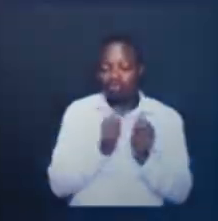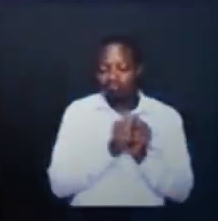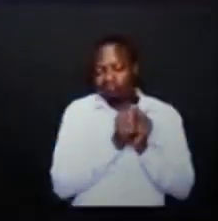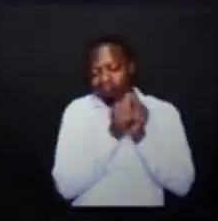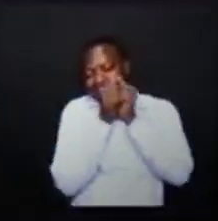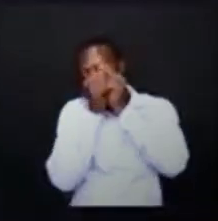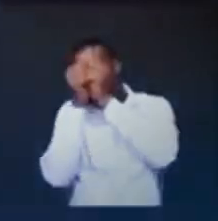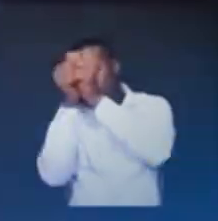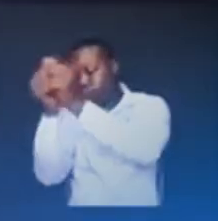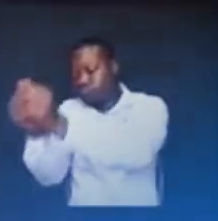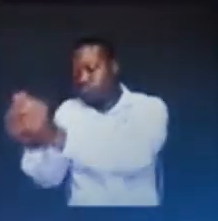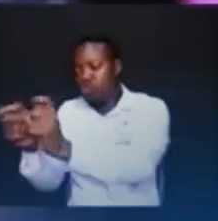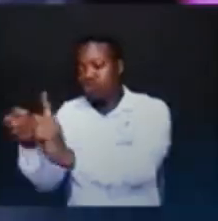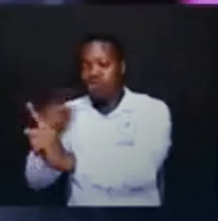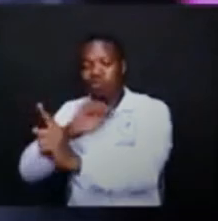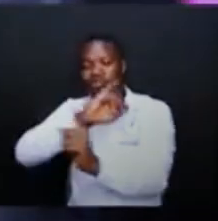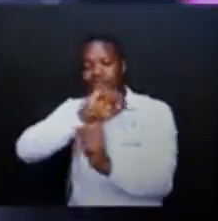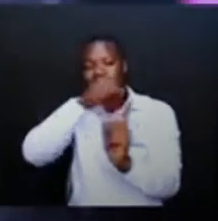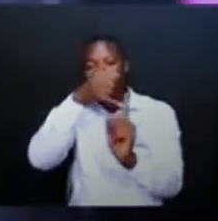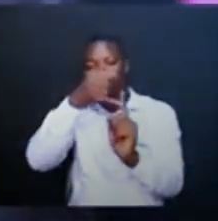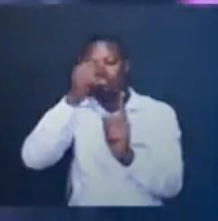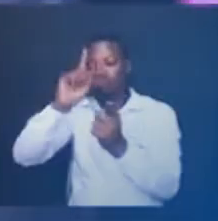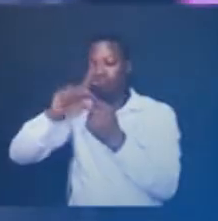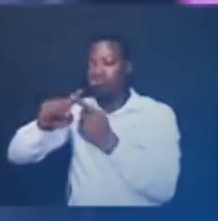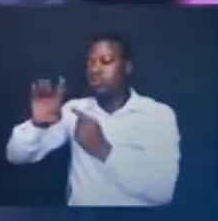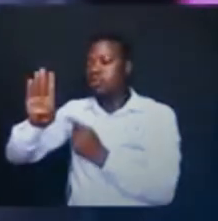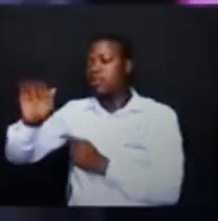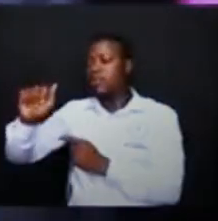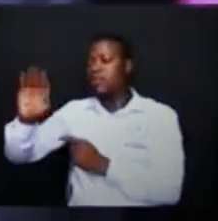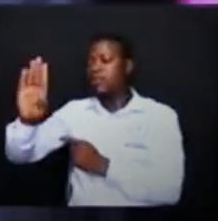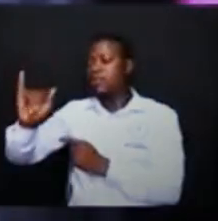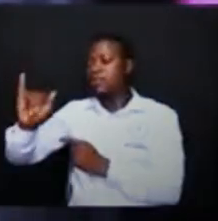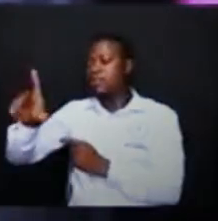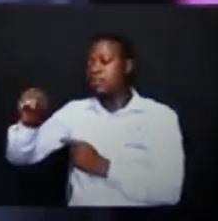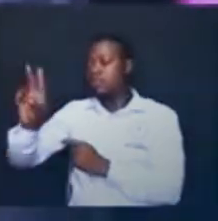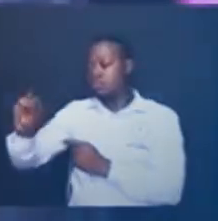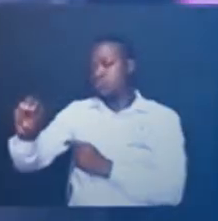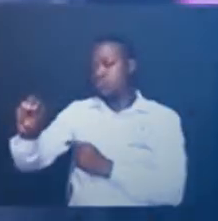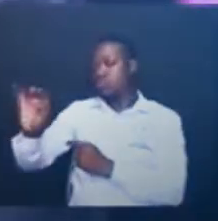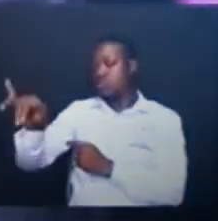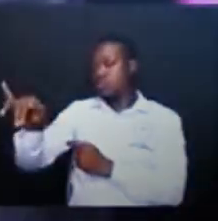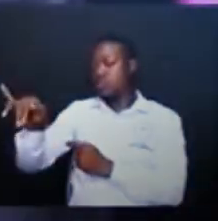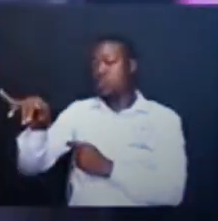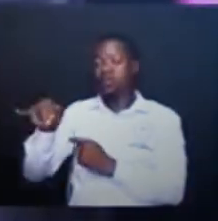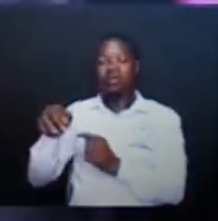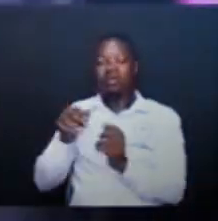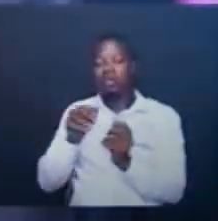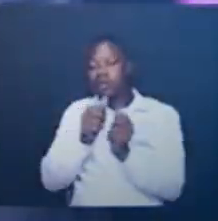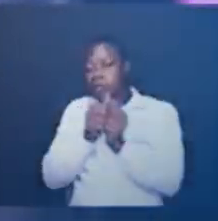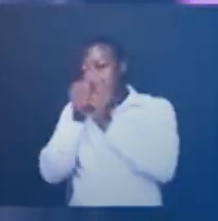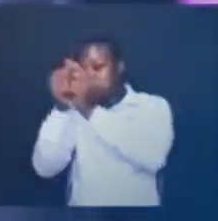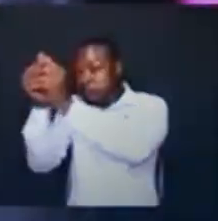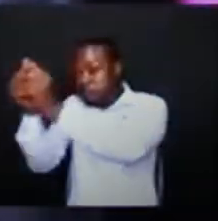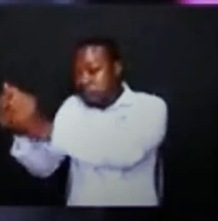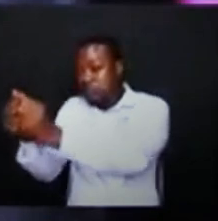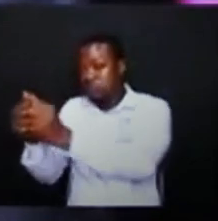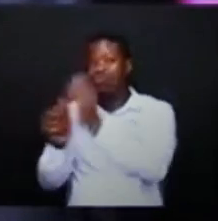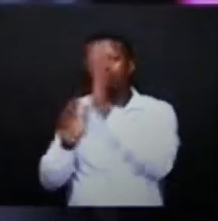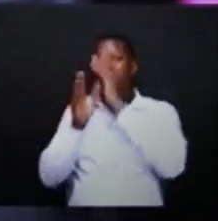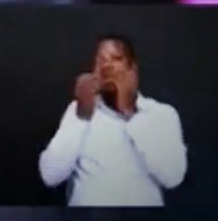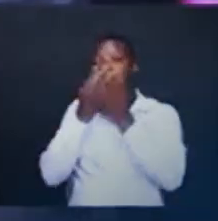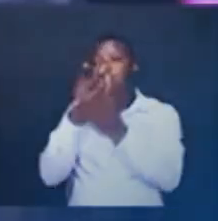Jerusalem to Babylon. Say na asafo Awurade Israel nyankopon e ka kire etukofo a me ma wo tu won free Jerusalem e